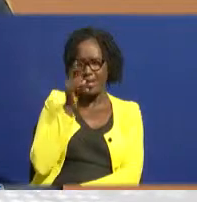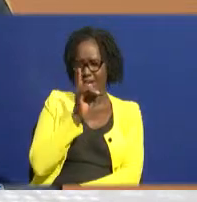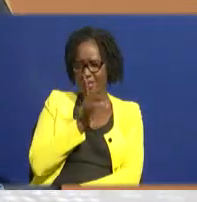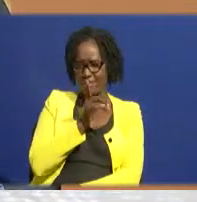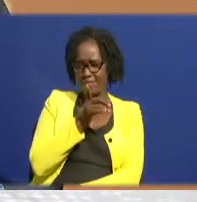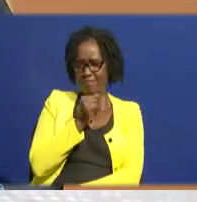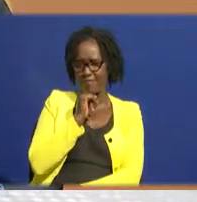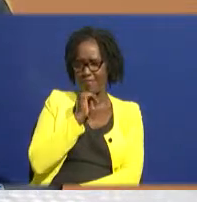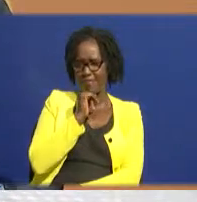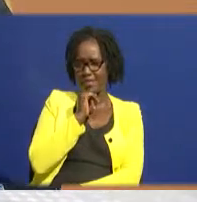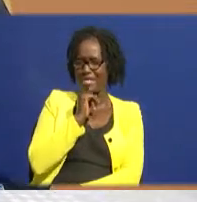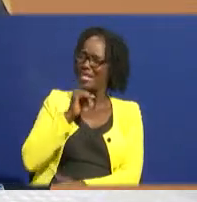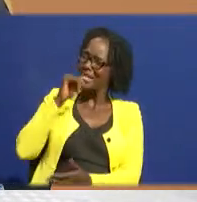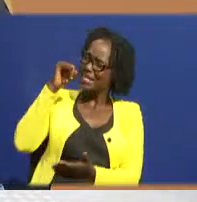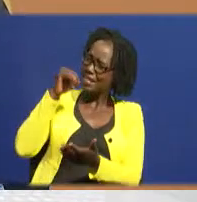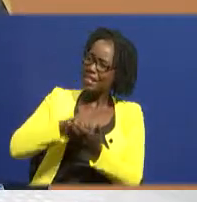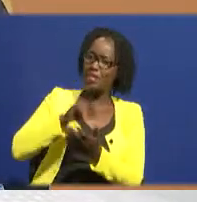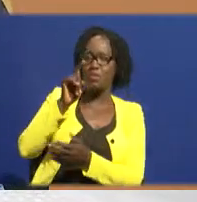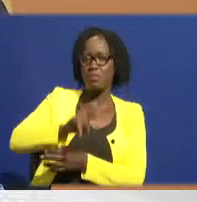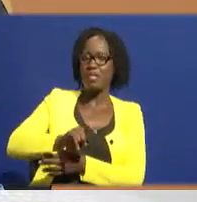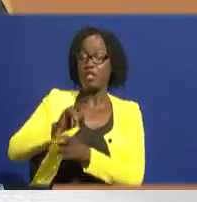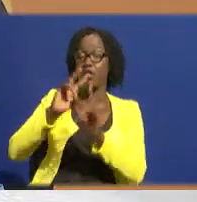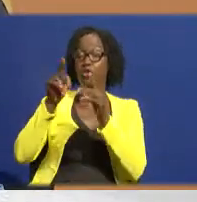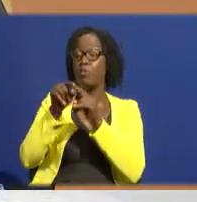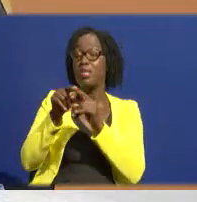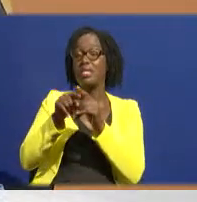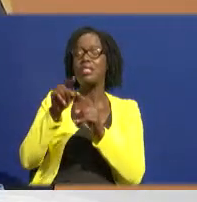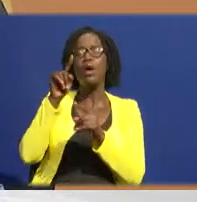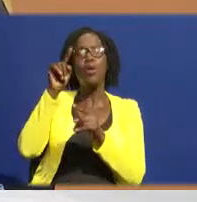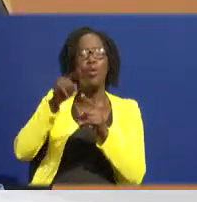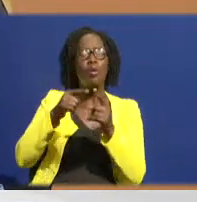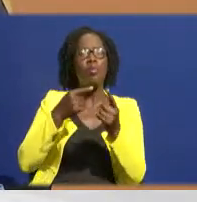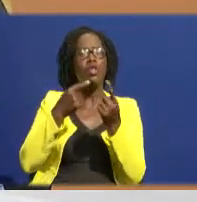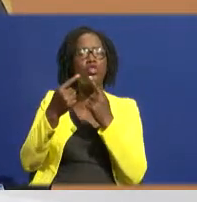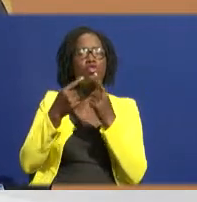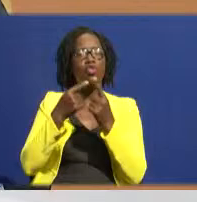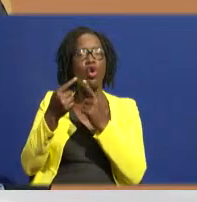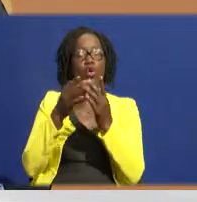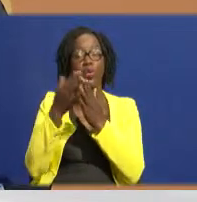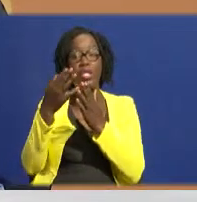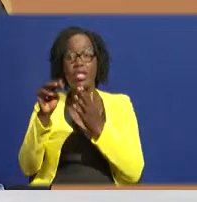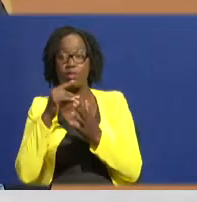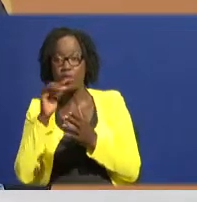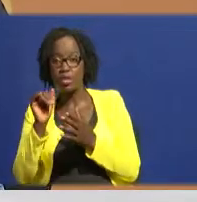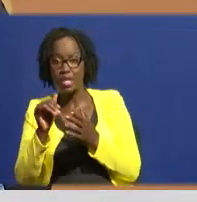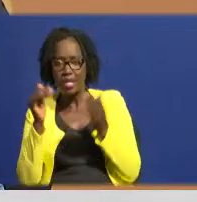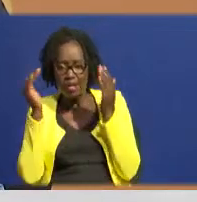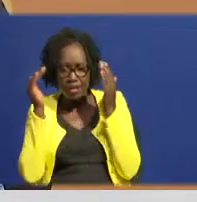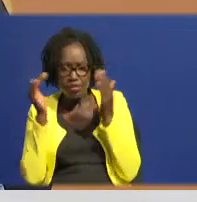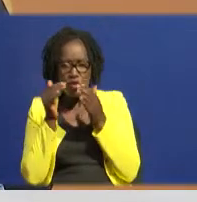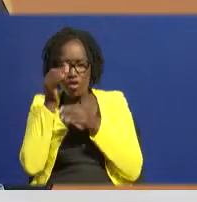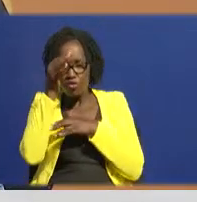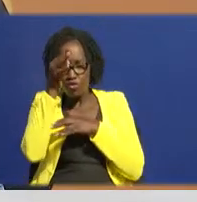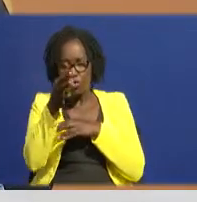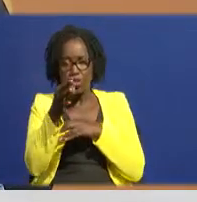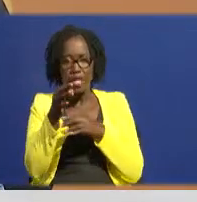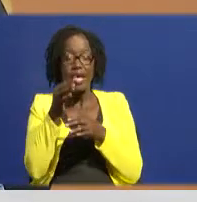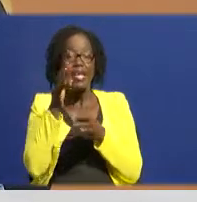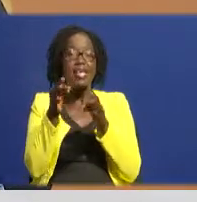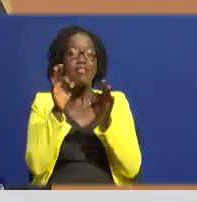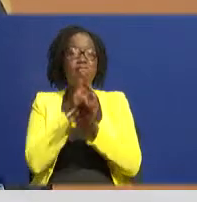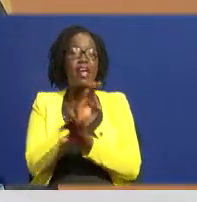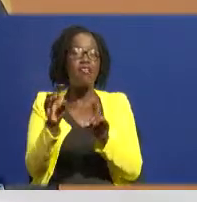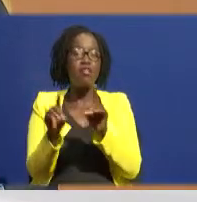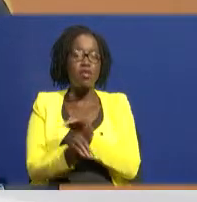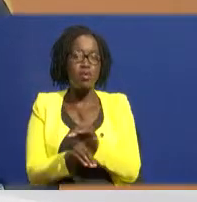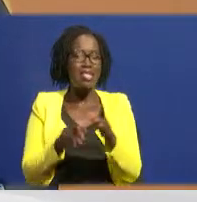will not be left out. It is a topic that we have to cover with the young people so that they are able to look into, like, if everybody else